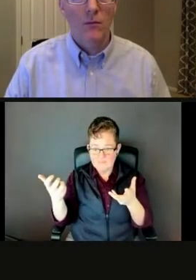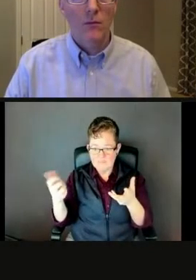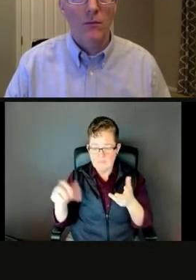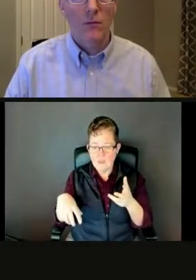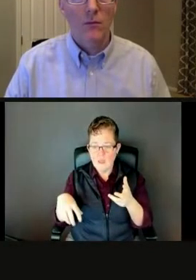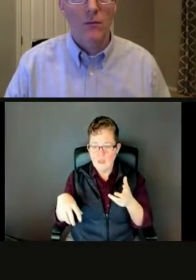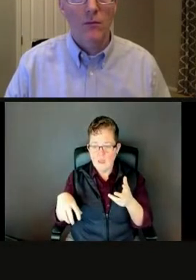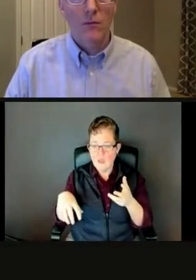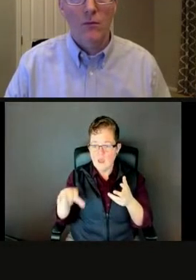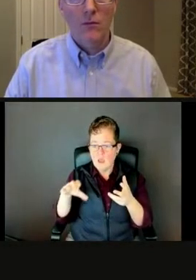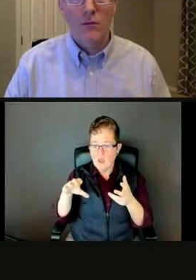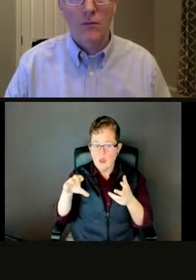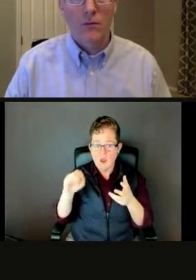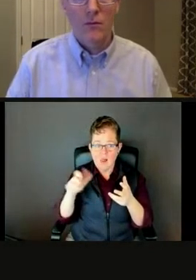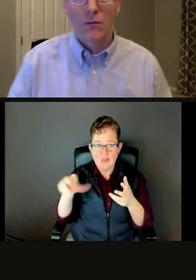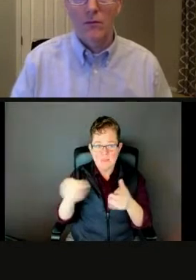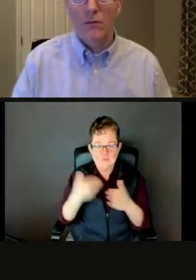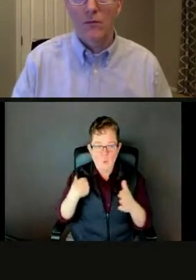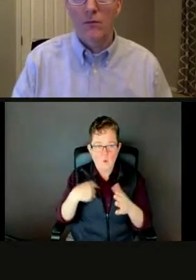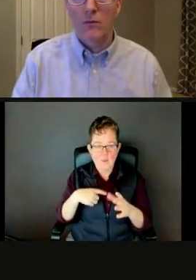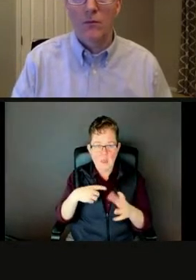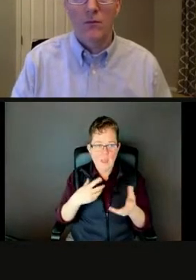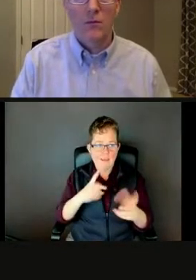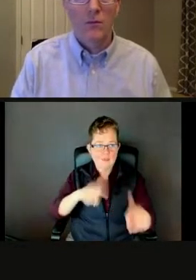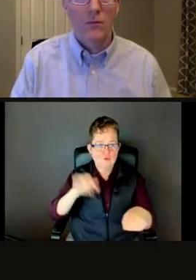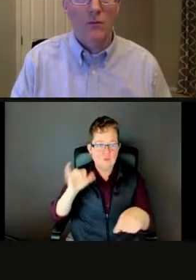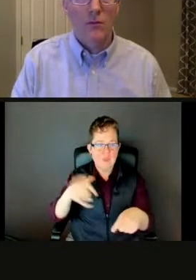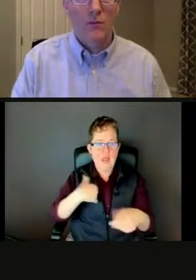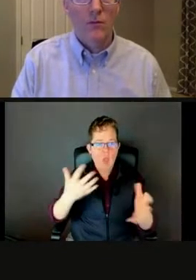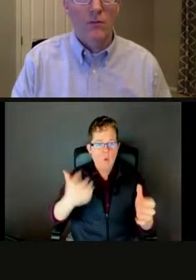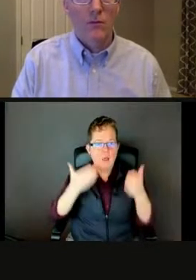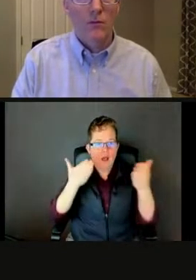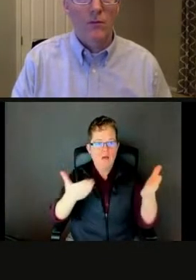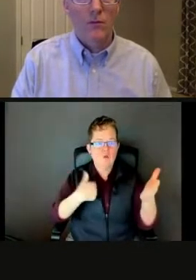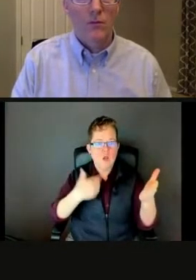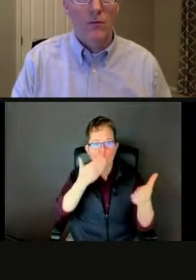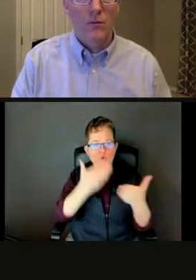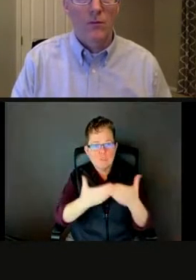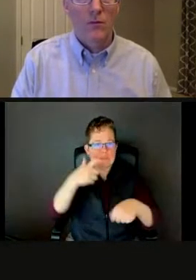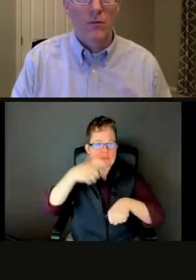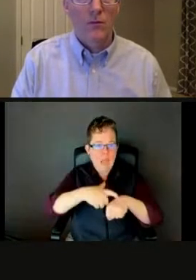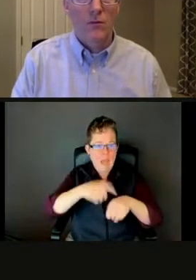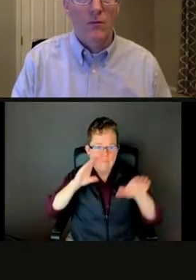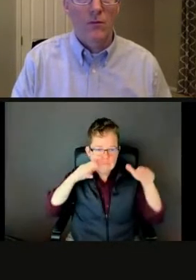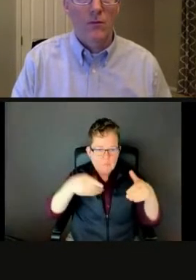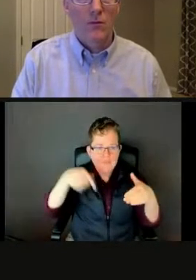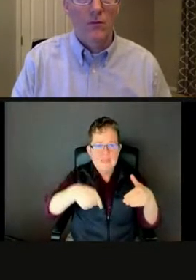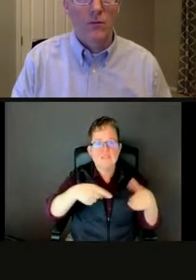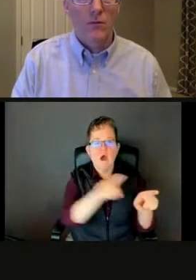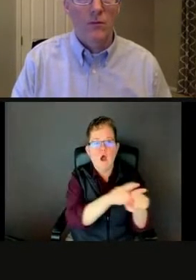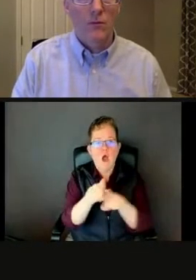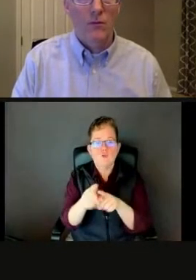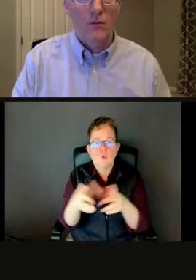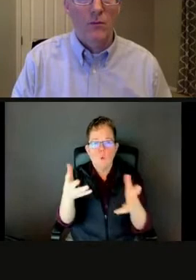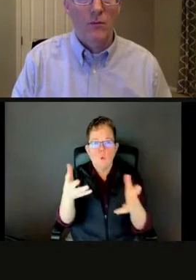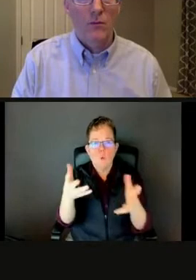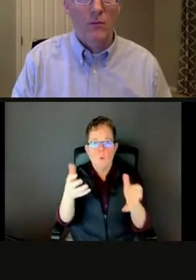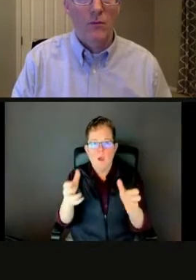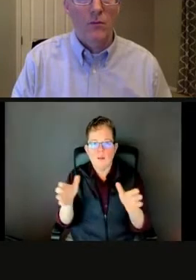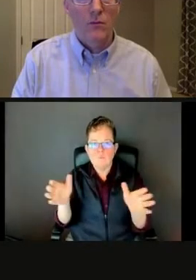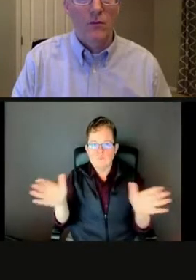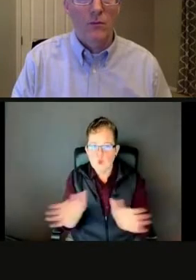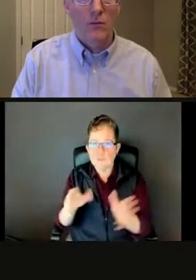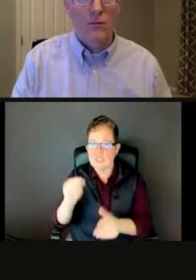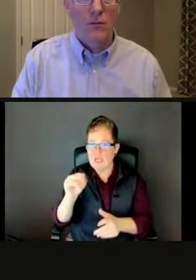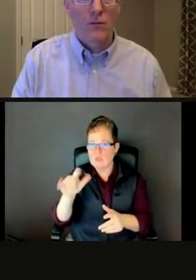Pauline may want to answer that. I wanted to offer, I know we wanted this to have a good amount of time, and I want to also prompt Nicole to speak to